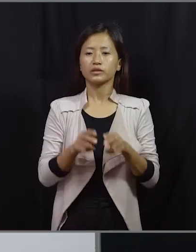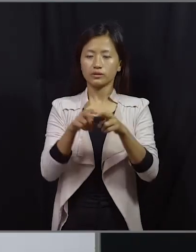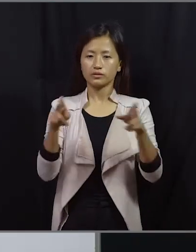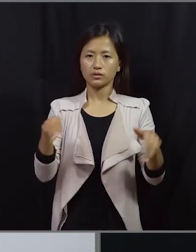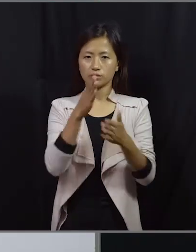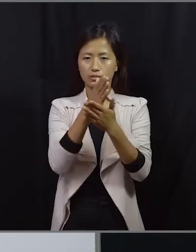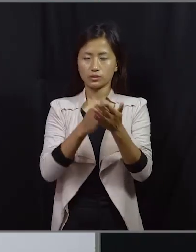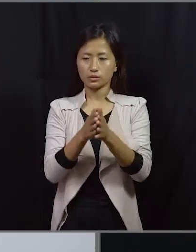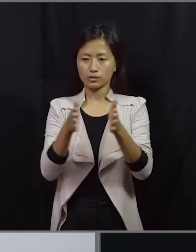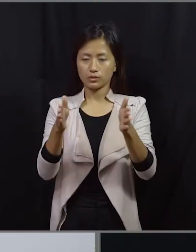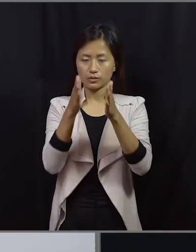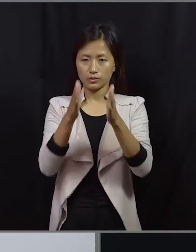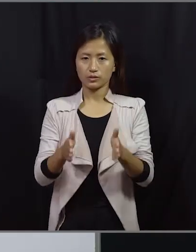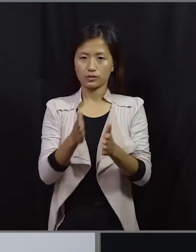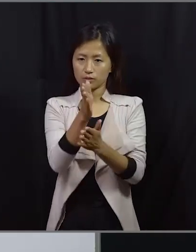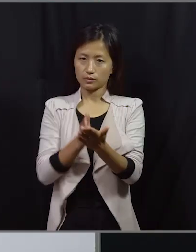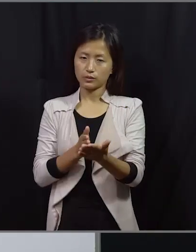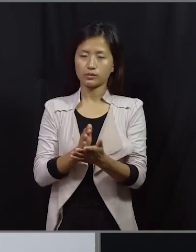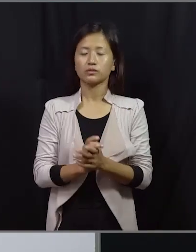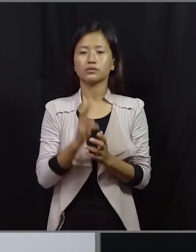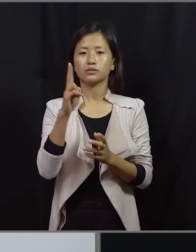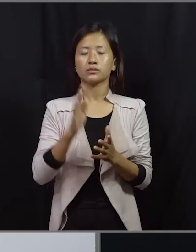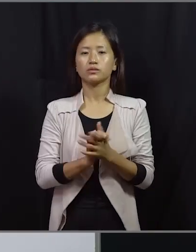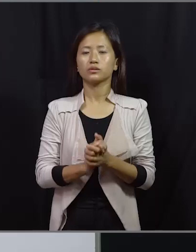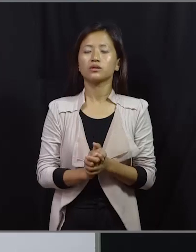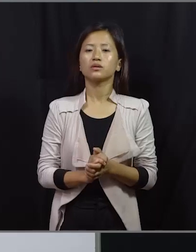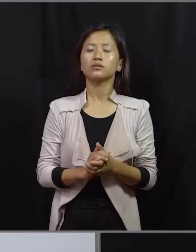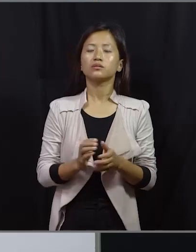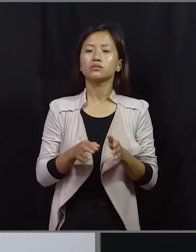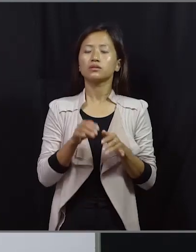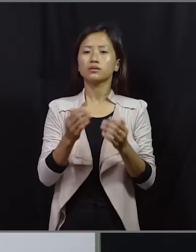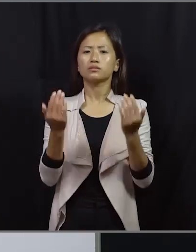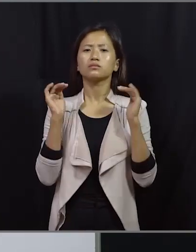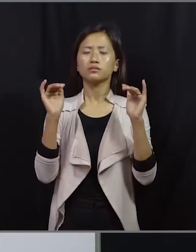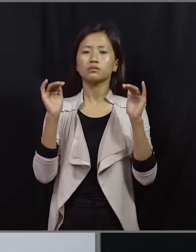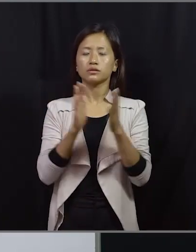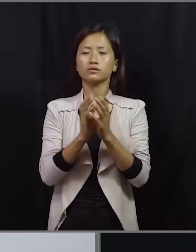two? This means, suppose AB we take.